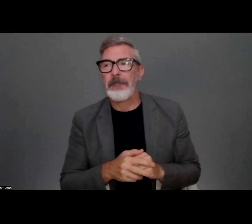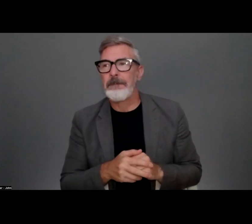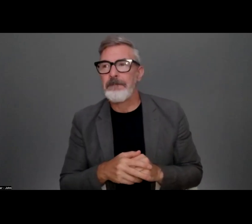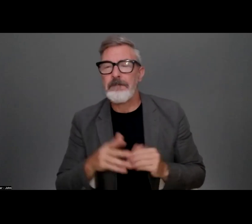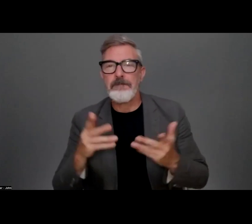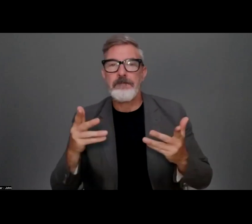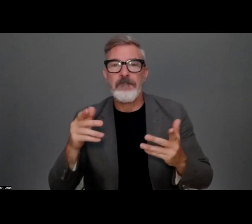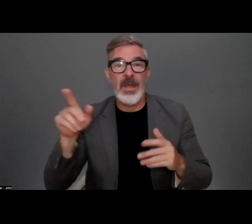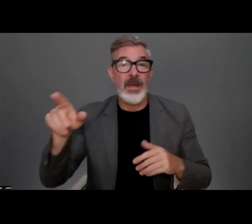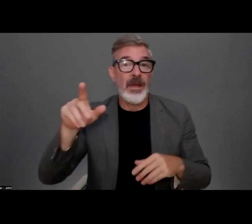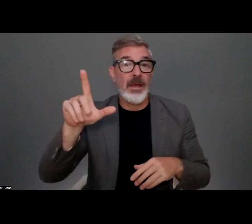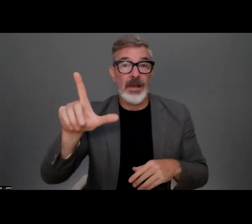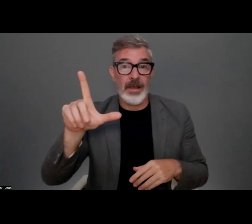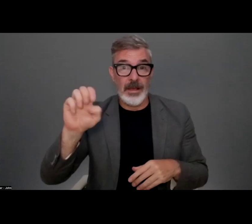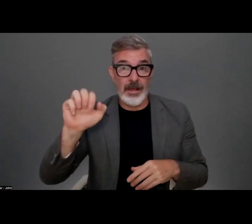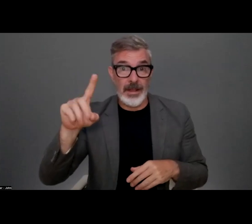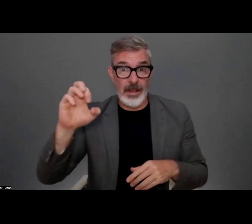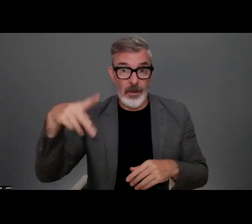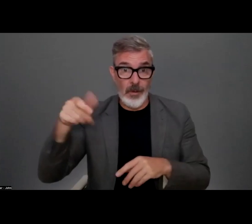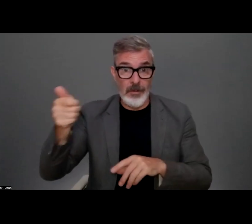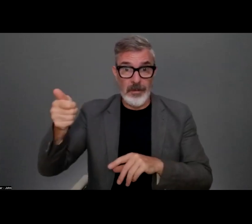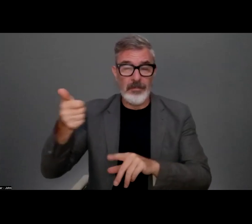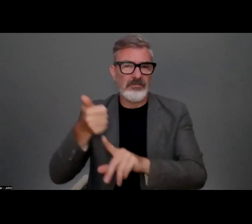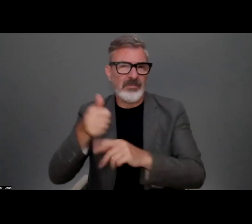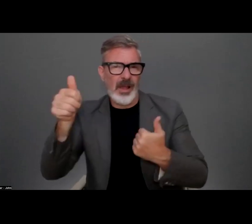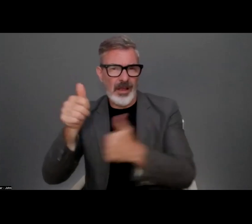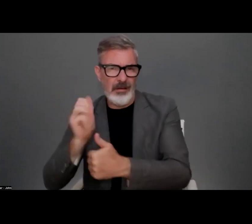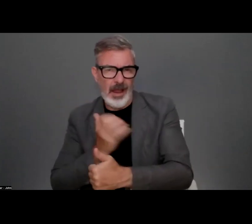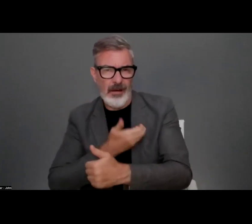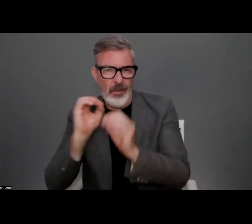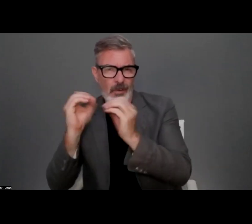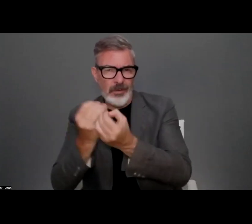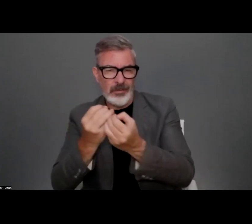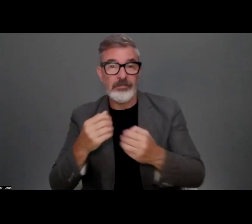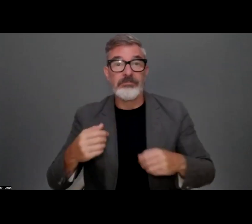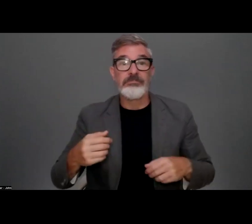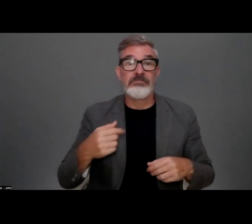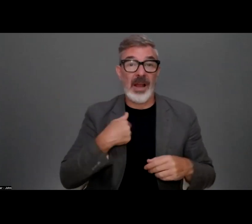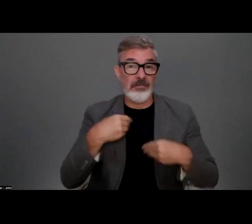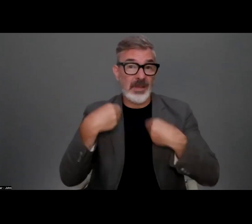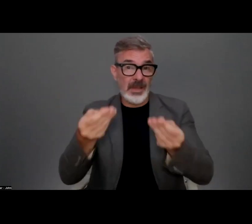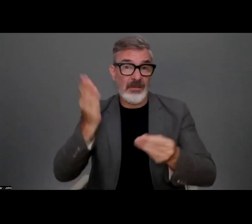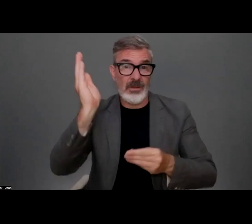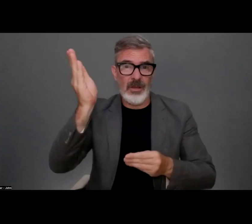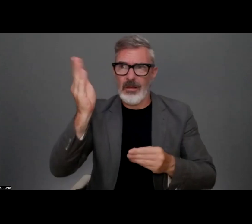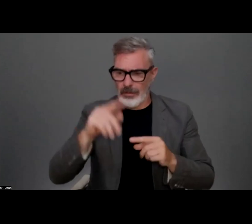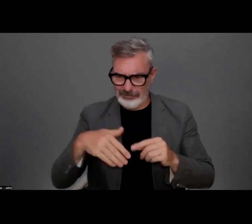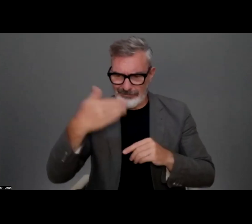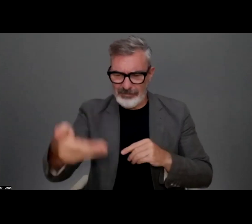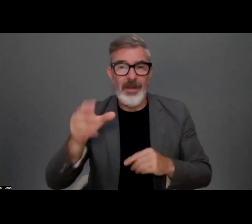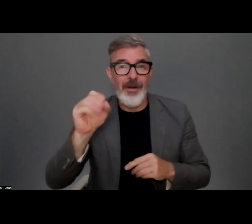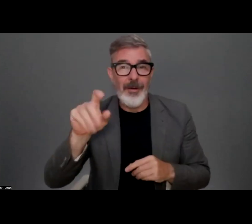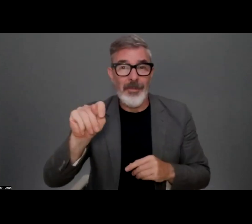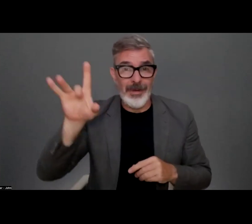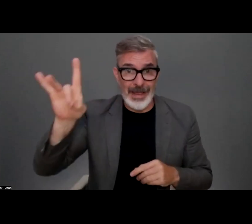LEDCOR, for example, who I know are CAF members. I'm doing a talk on the 8th of October with